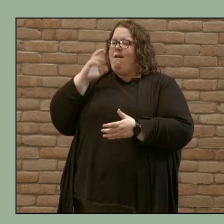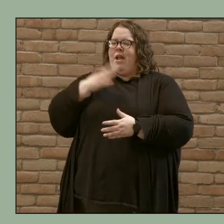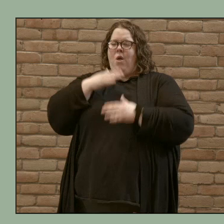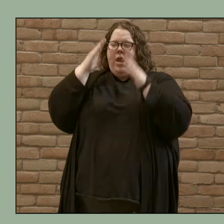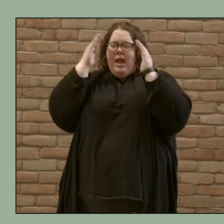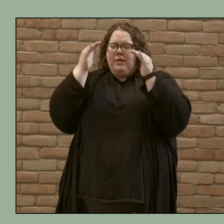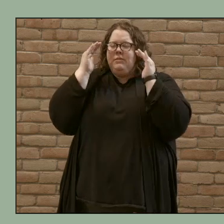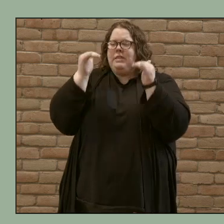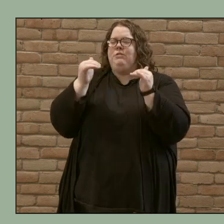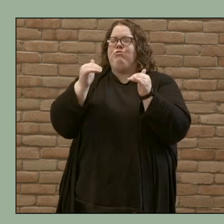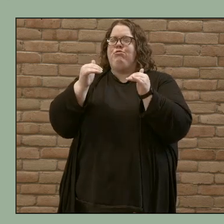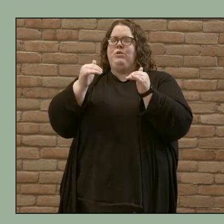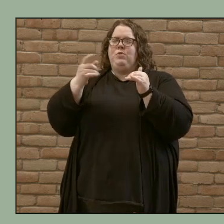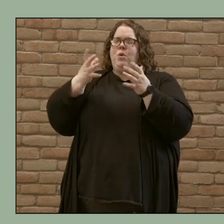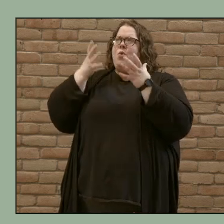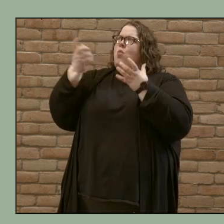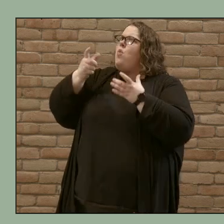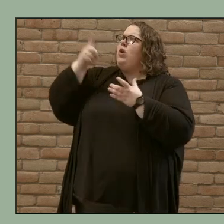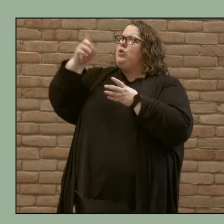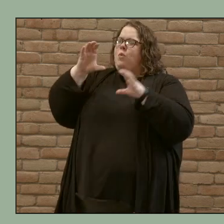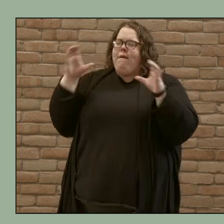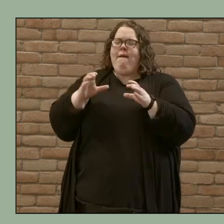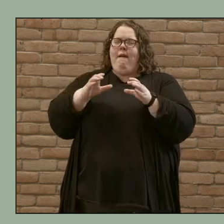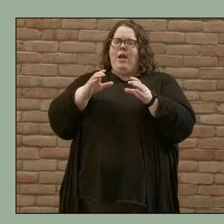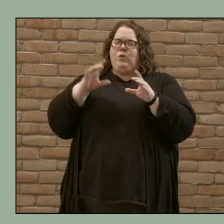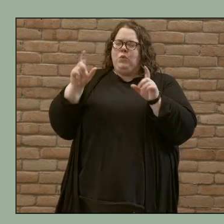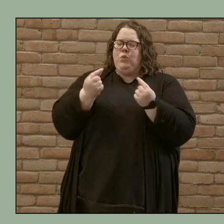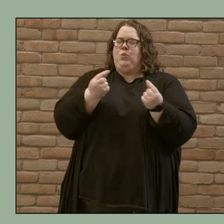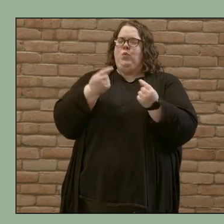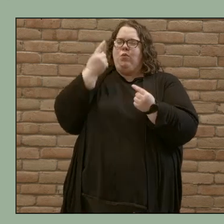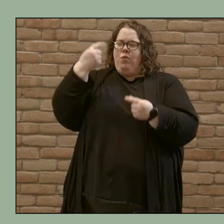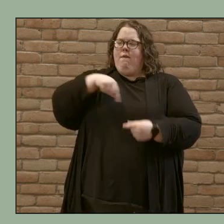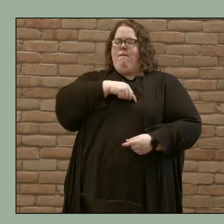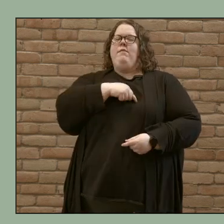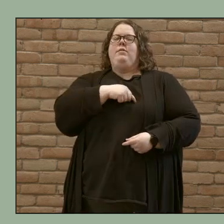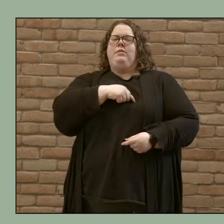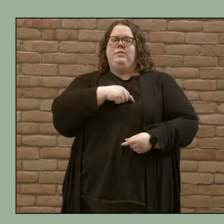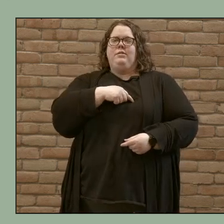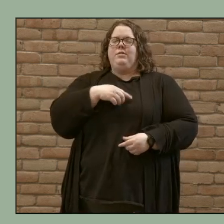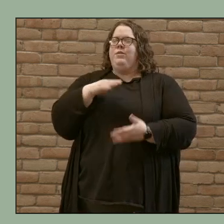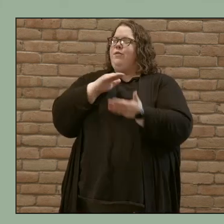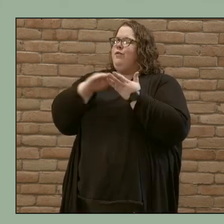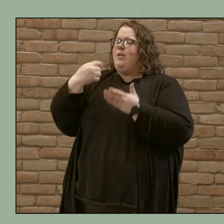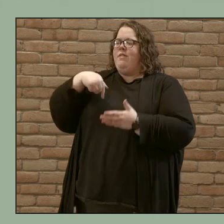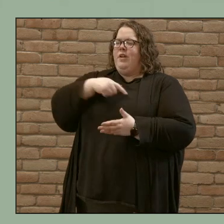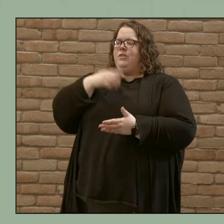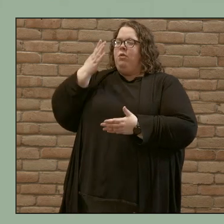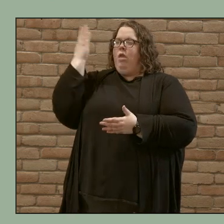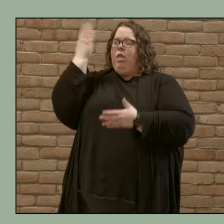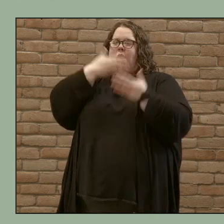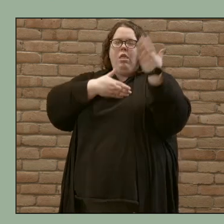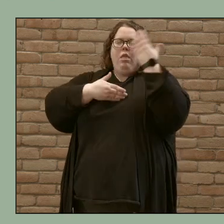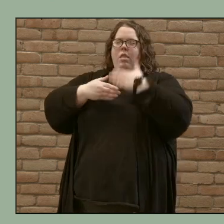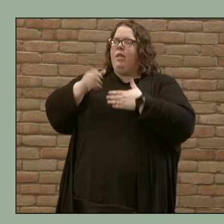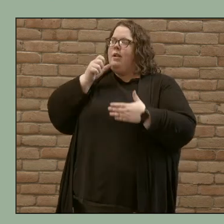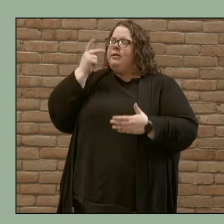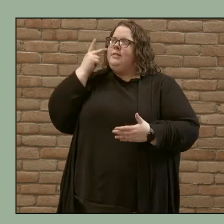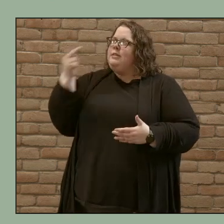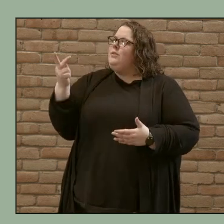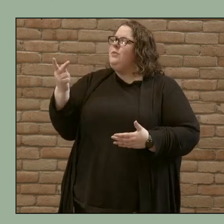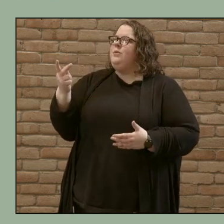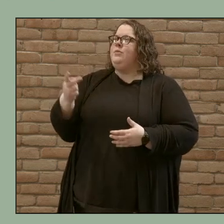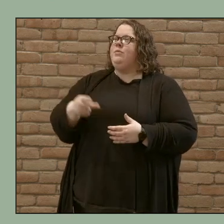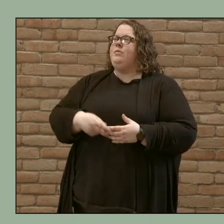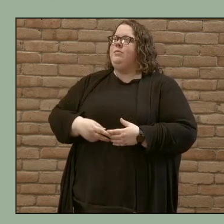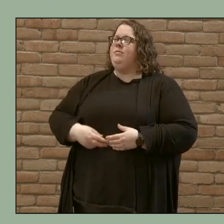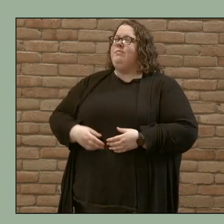you to move and act. Forgive us for seeing right past you in so many ways. Give us eyes to see